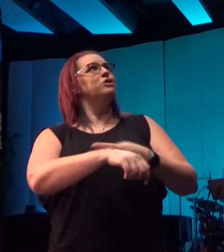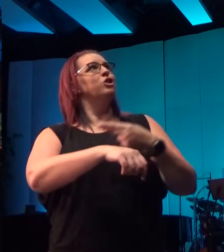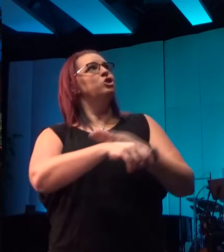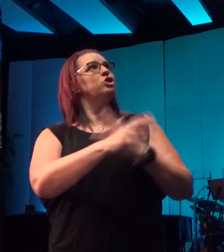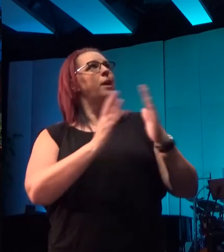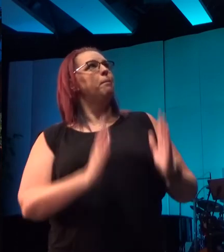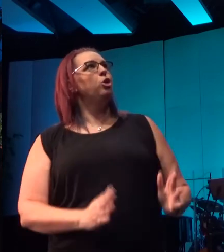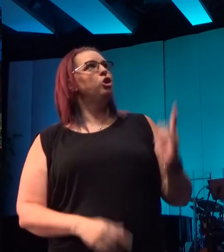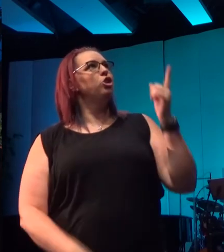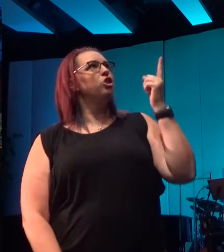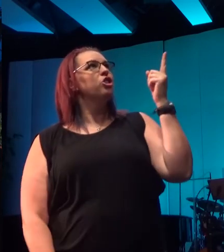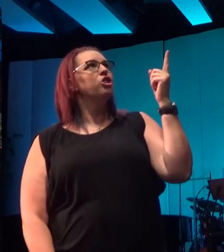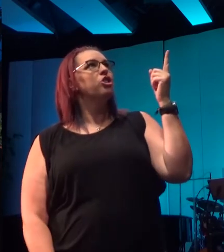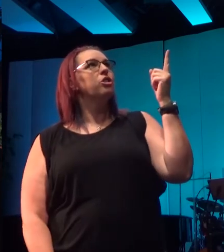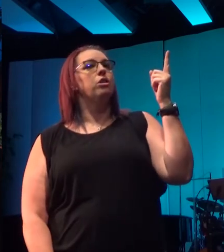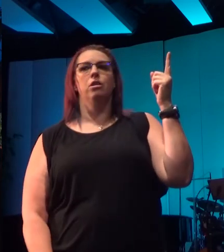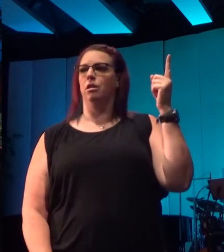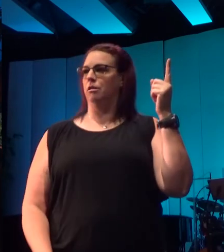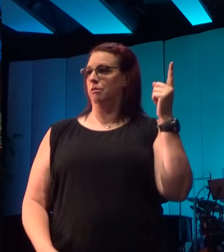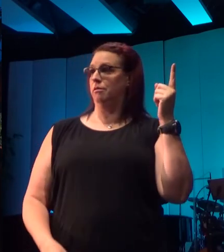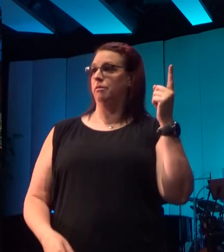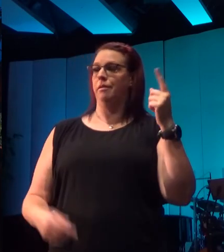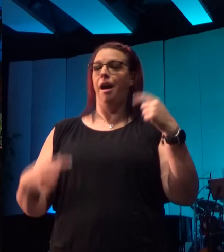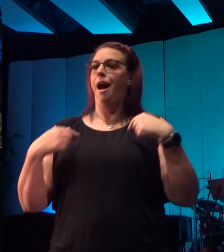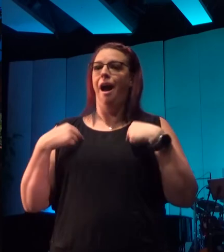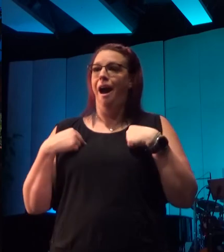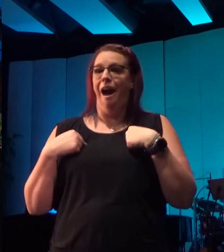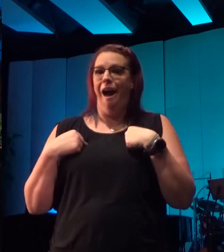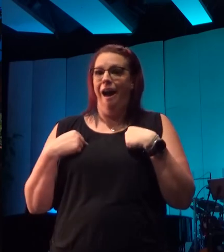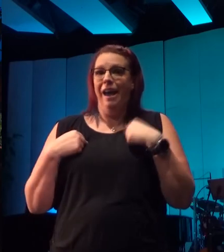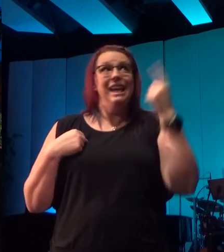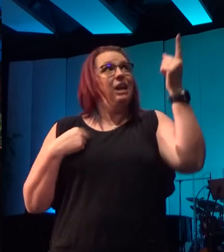I got it made. Well, he said, I shall not want.